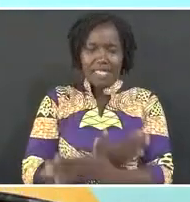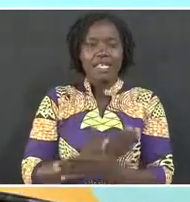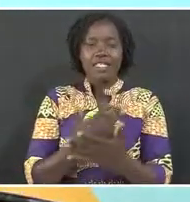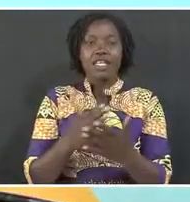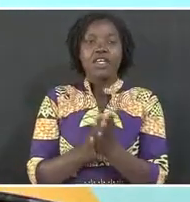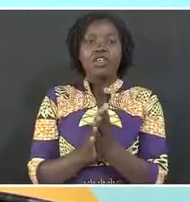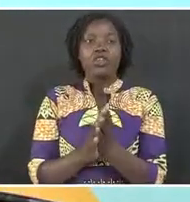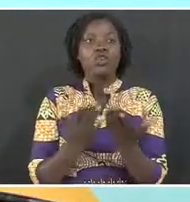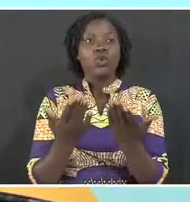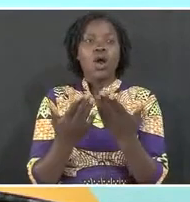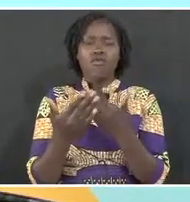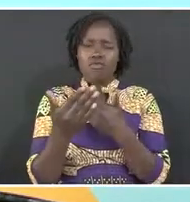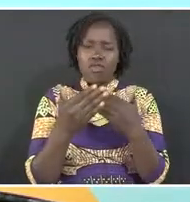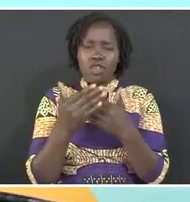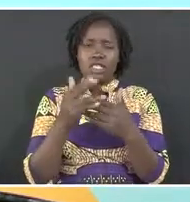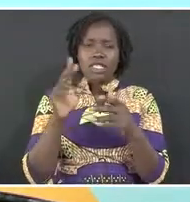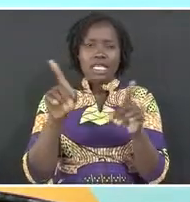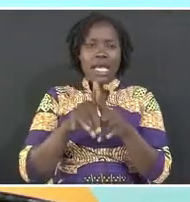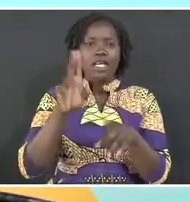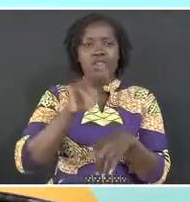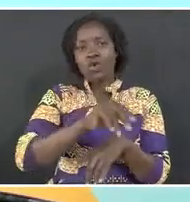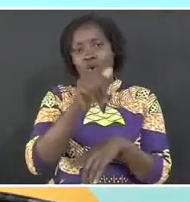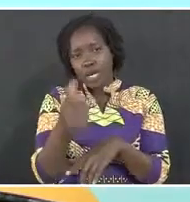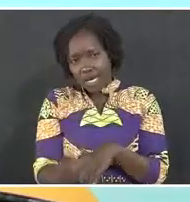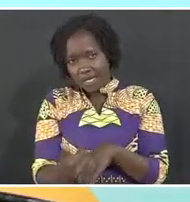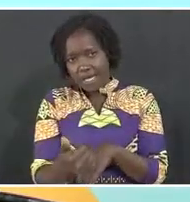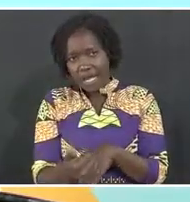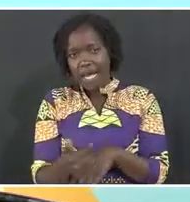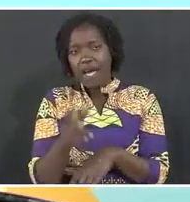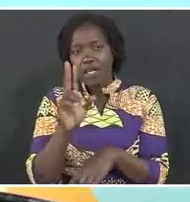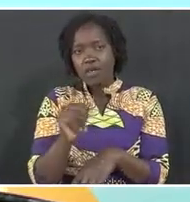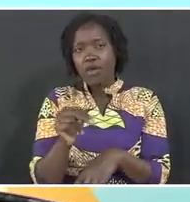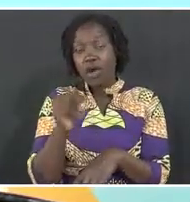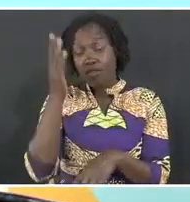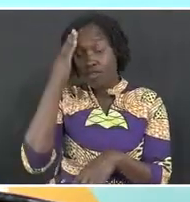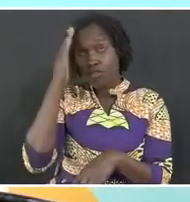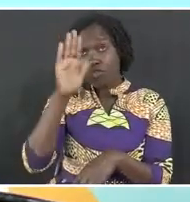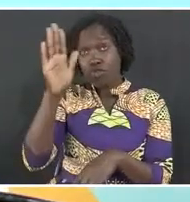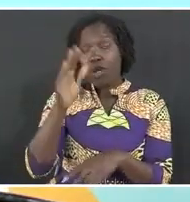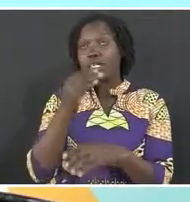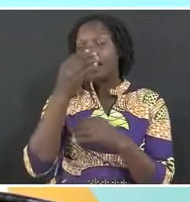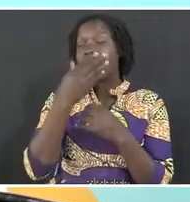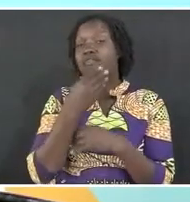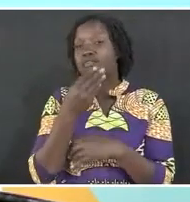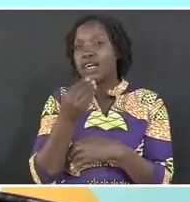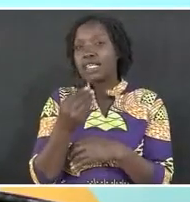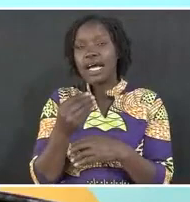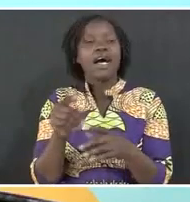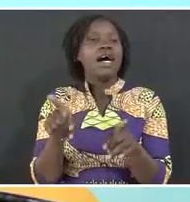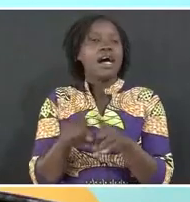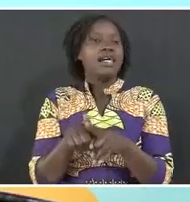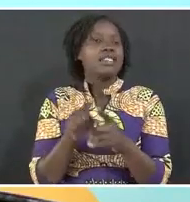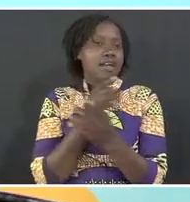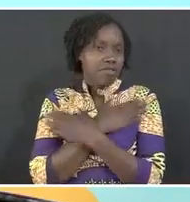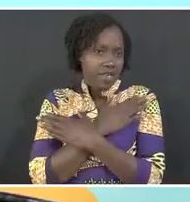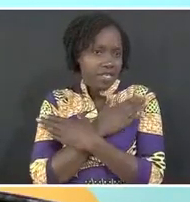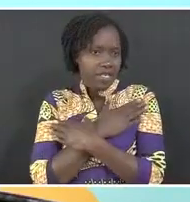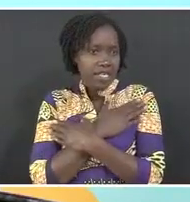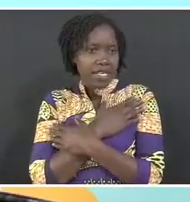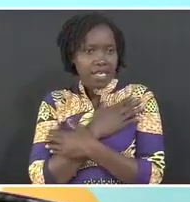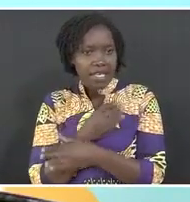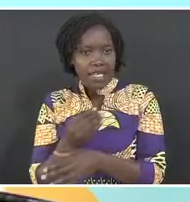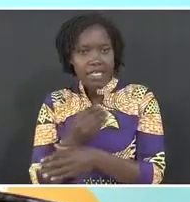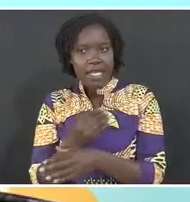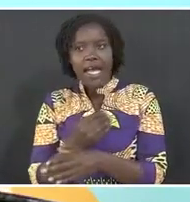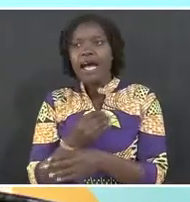close like no other. I've known you as a father. I've known you as a friend. and